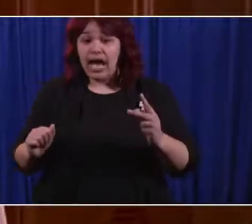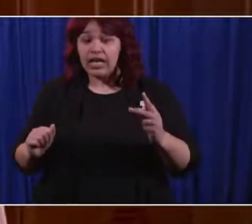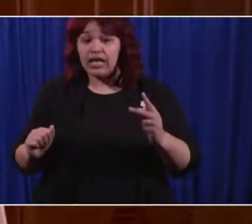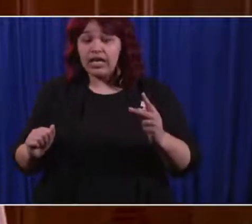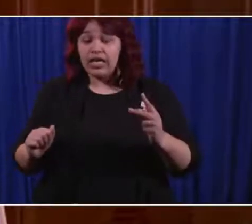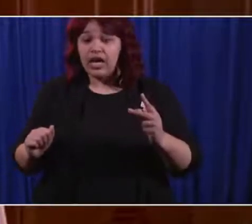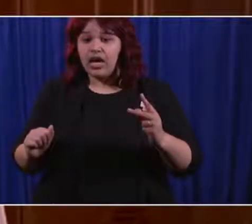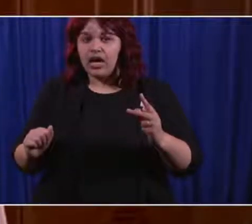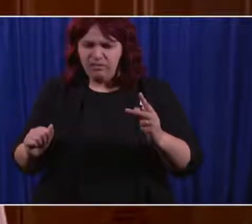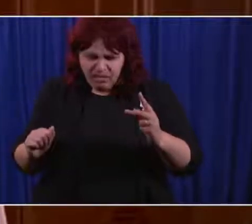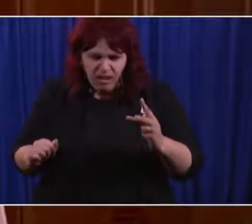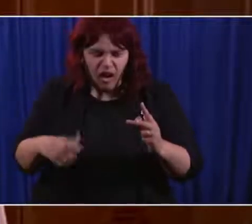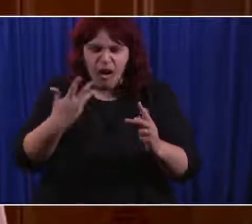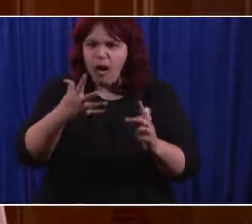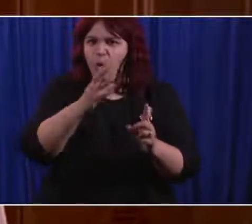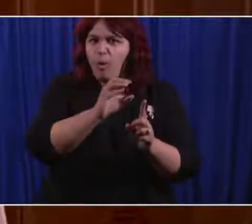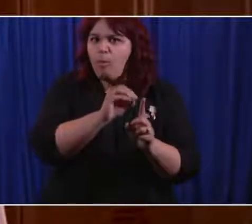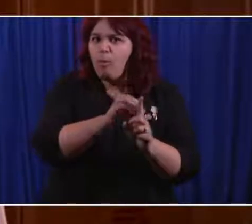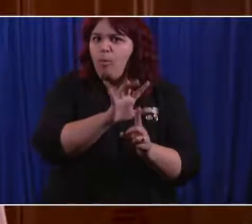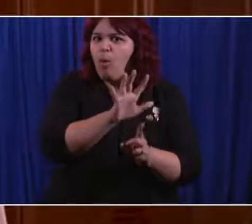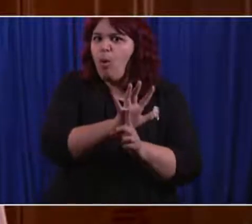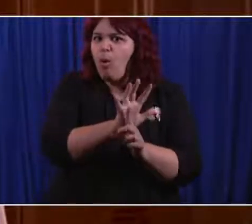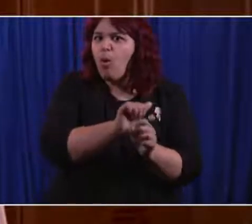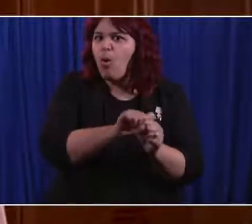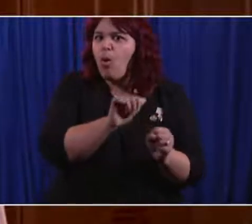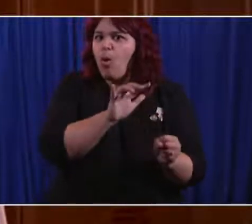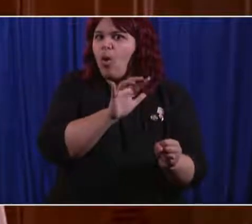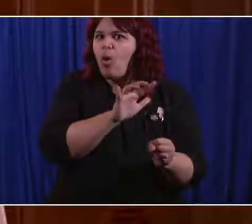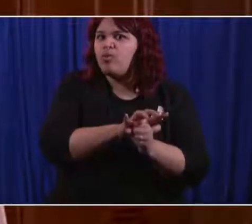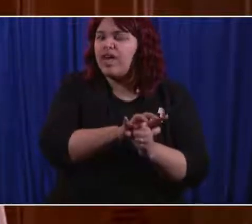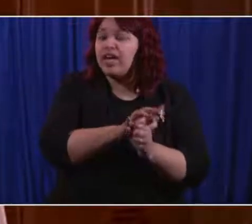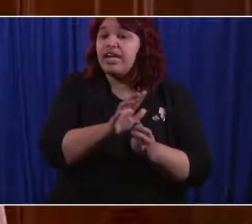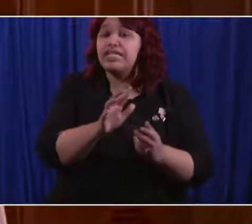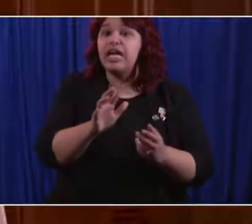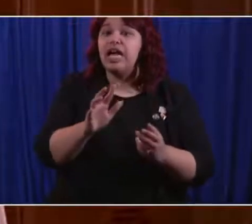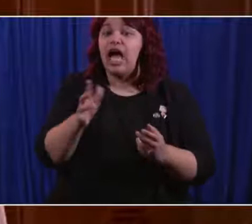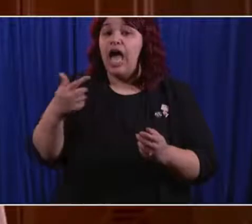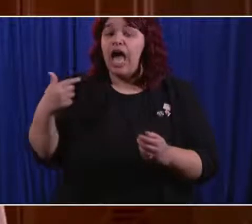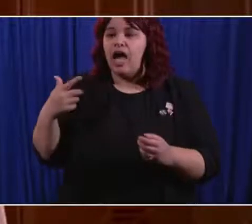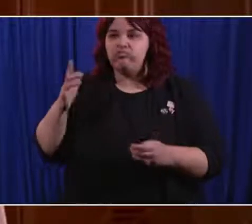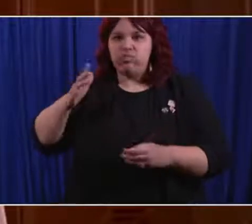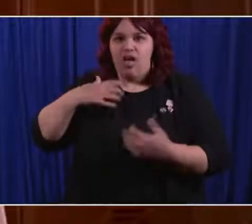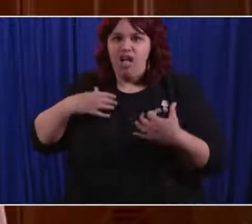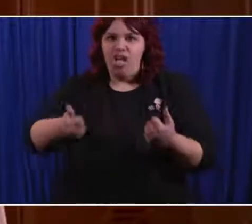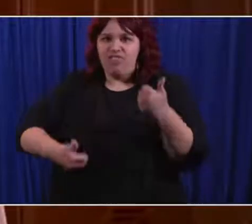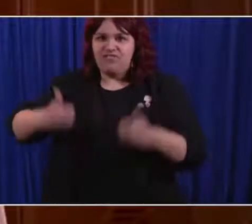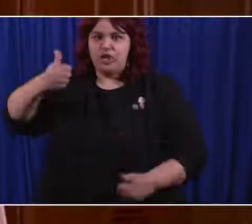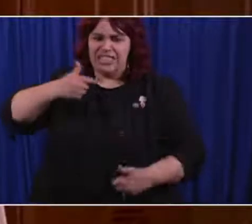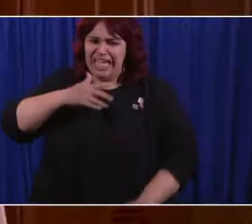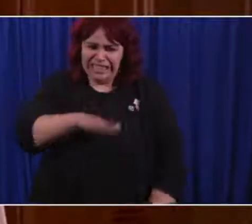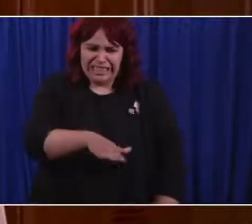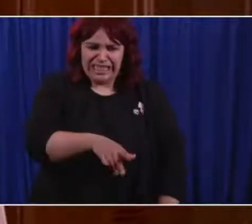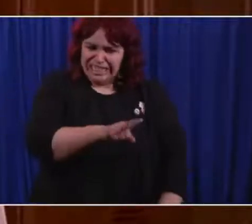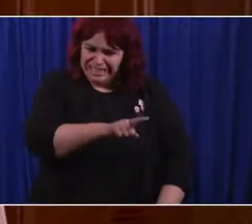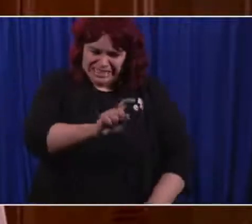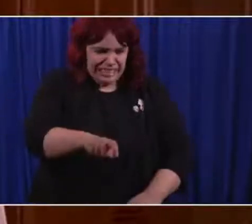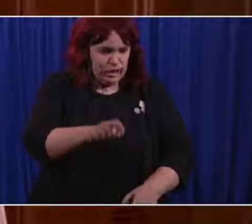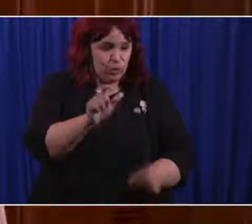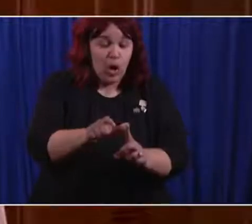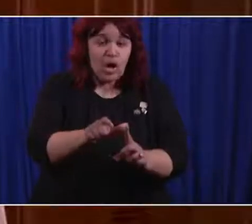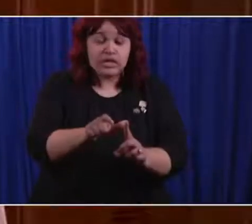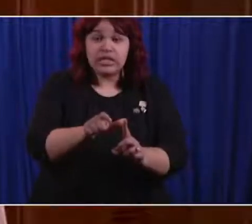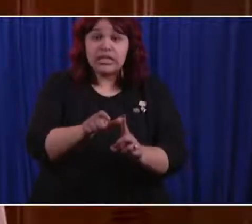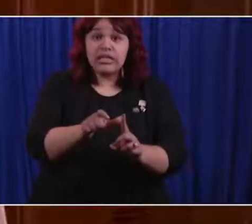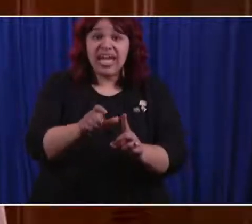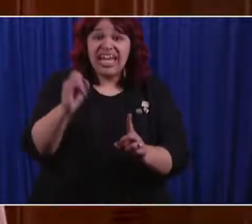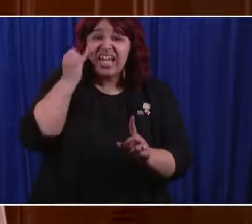and said, we're not going to quarantine, we're going to do whatever we want to, this bill would mean